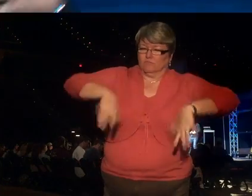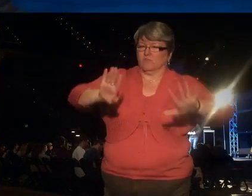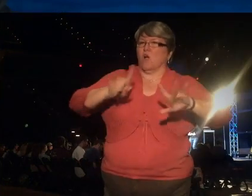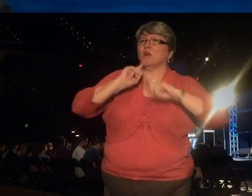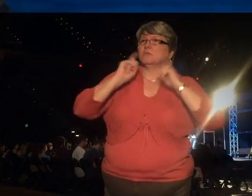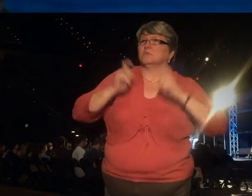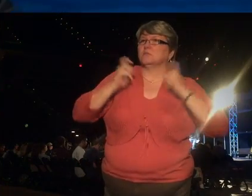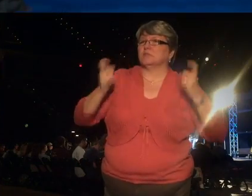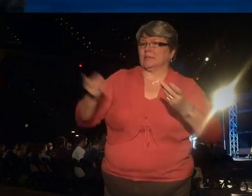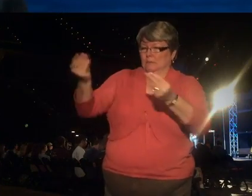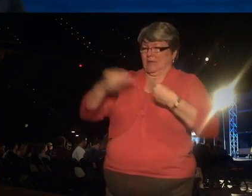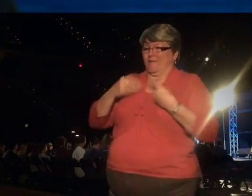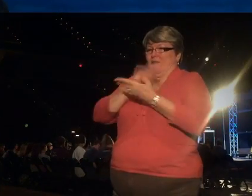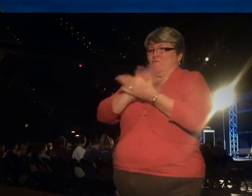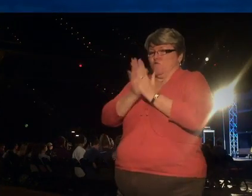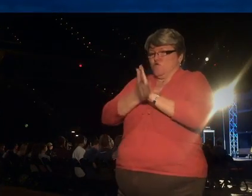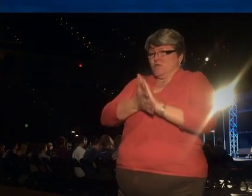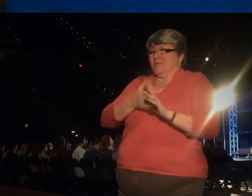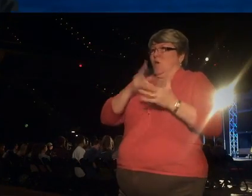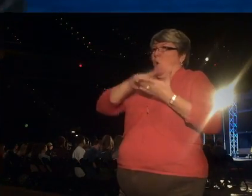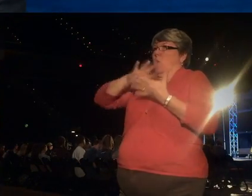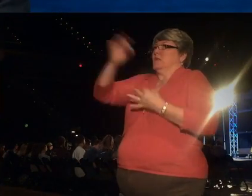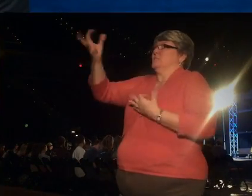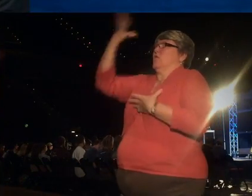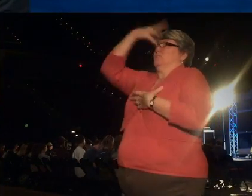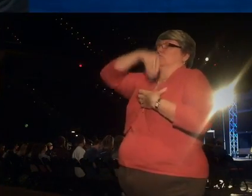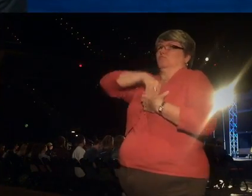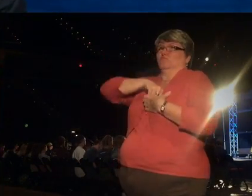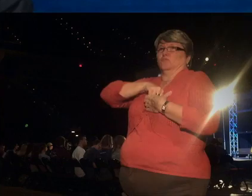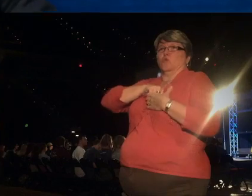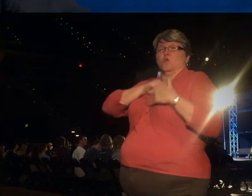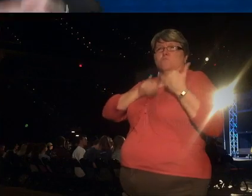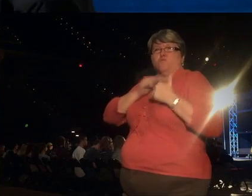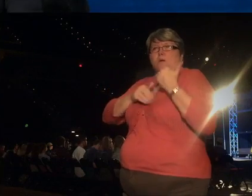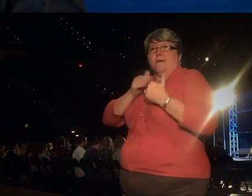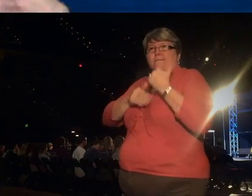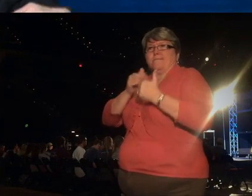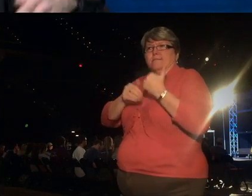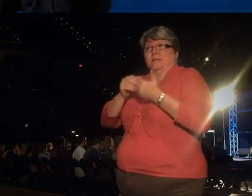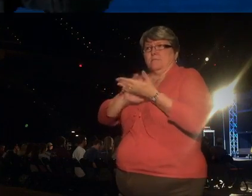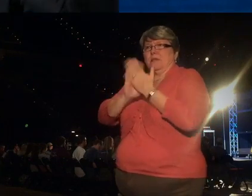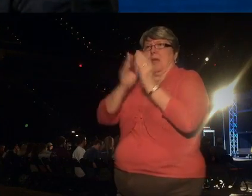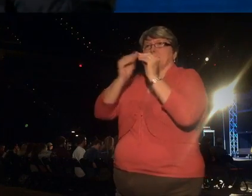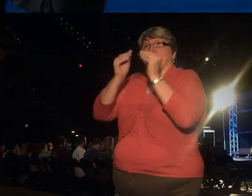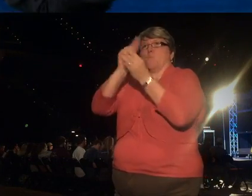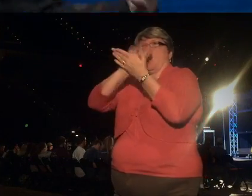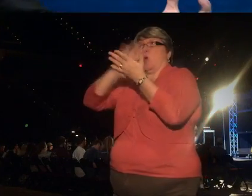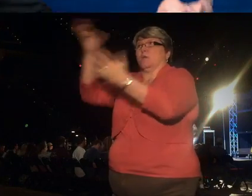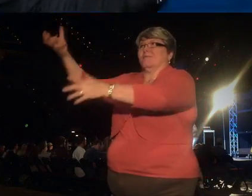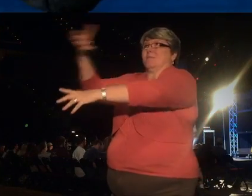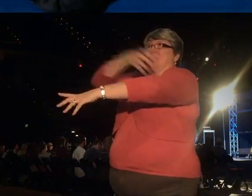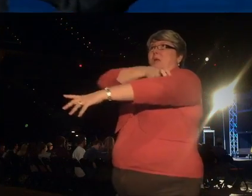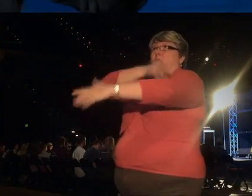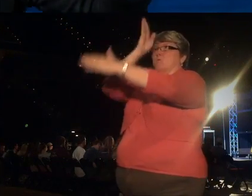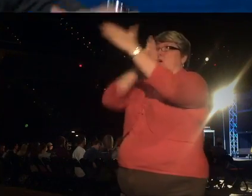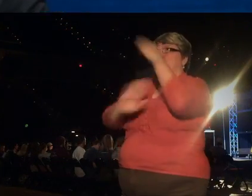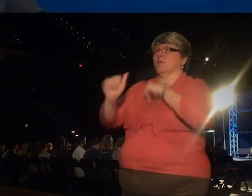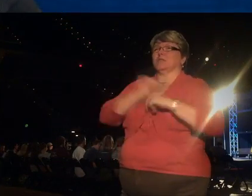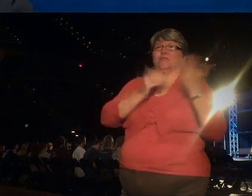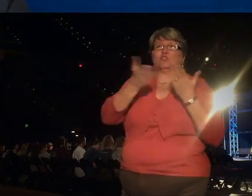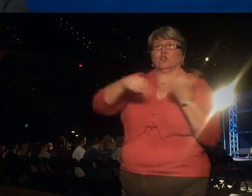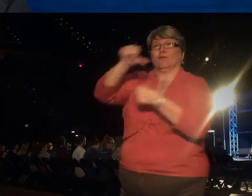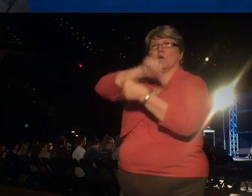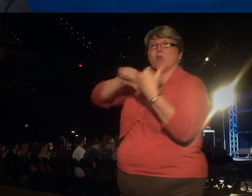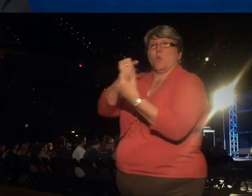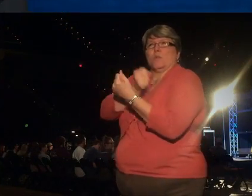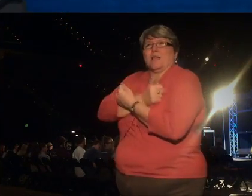can be forgiven and indwelled by his Holy Spirit, who processes us in holiness and empowers us to humble ourselves, to serve one another in love so we can be